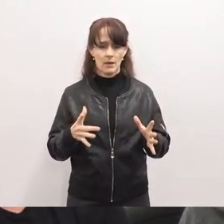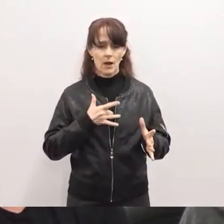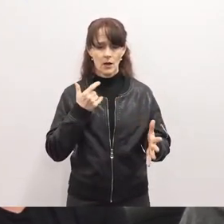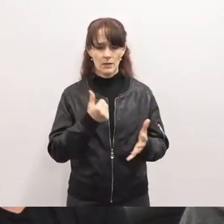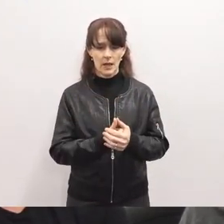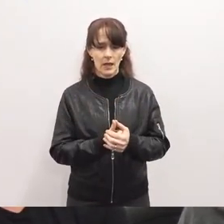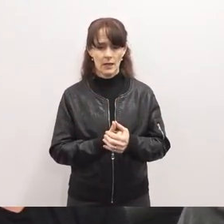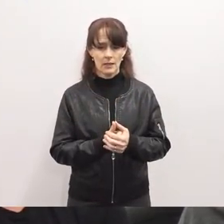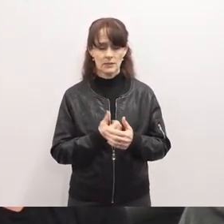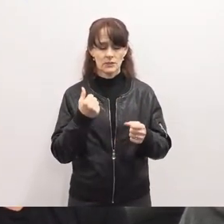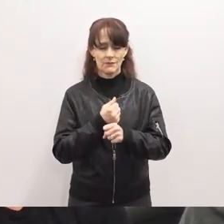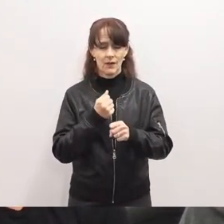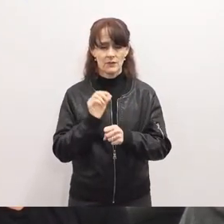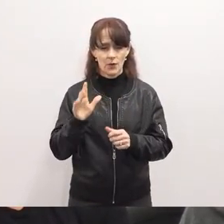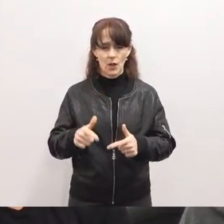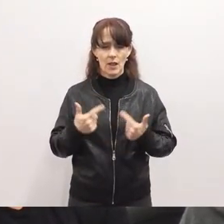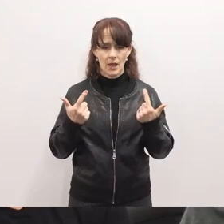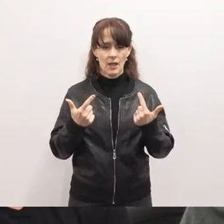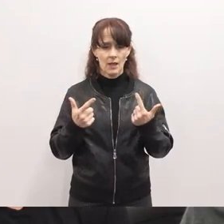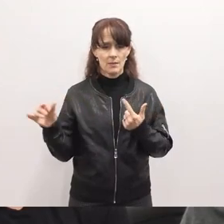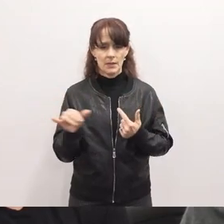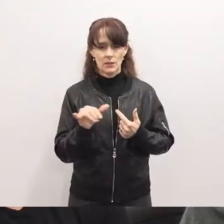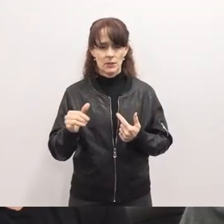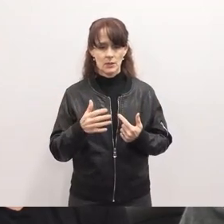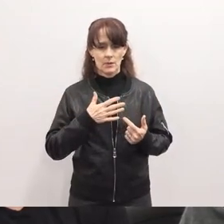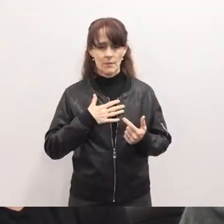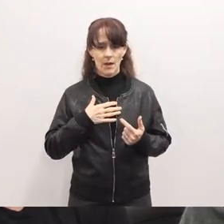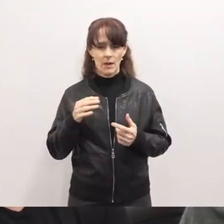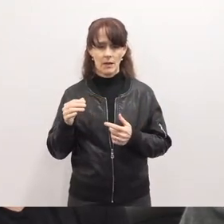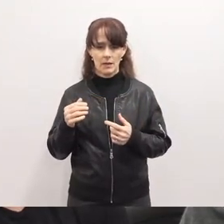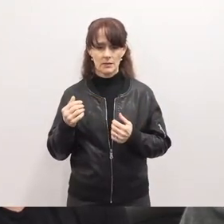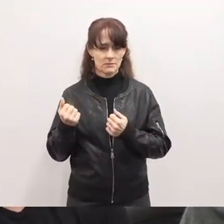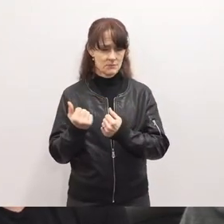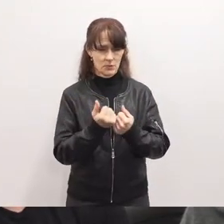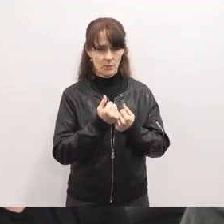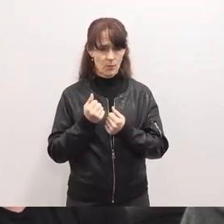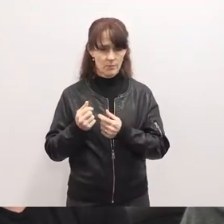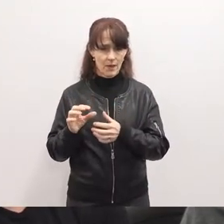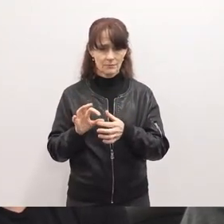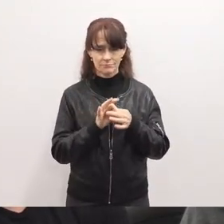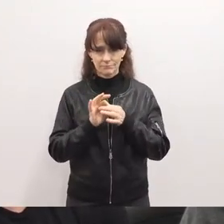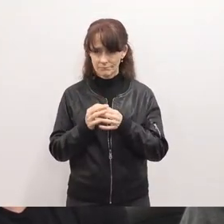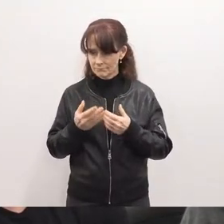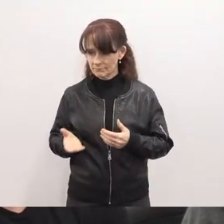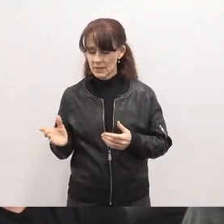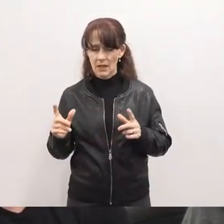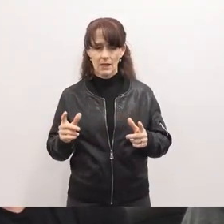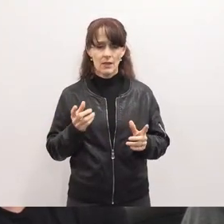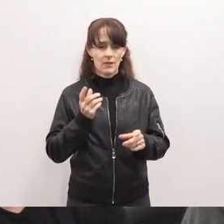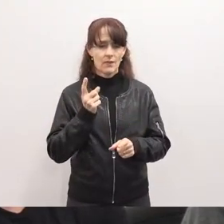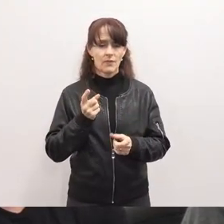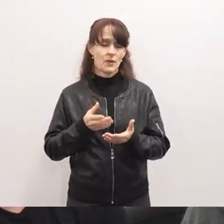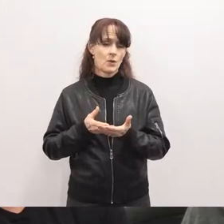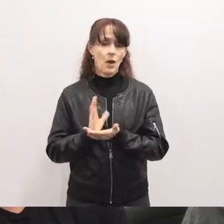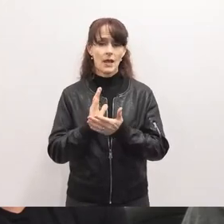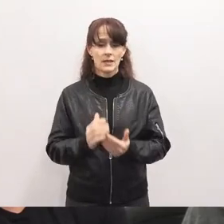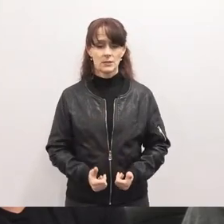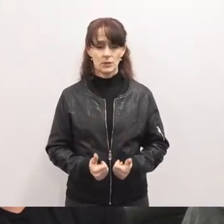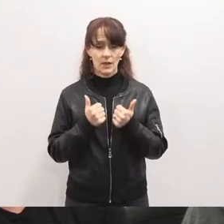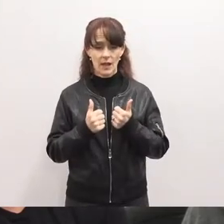attack. And as she fights for life, I'm as well with my colleagues here. We're fighting for life as well. The right to life,